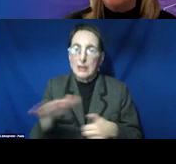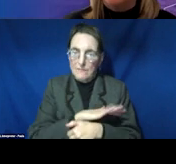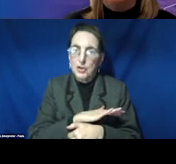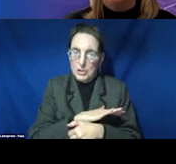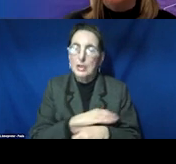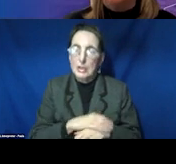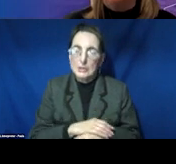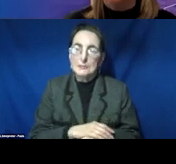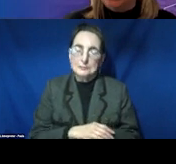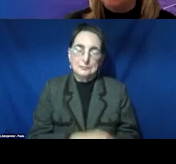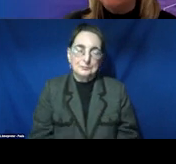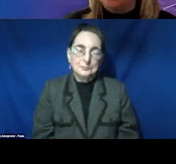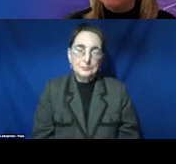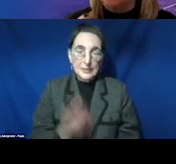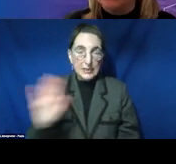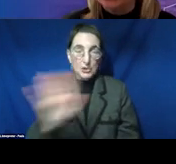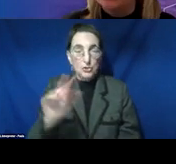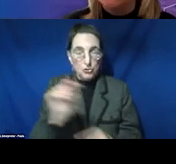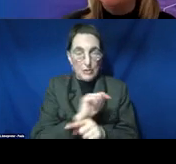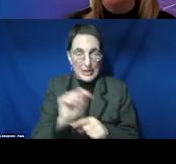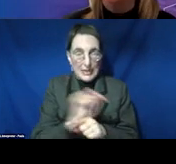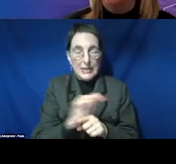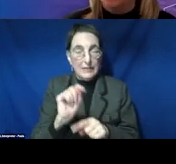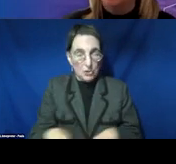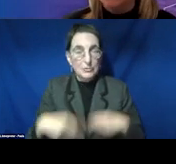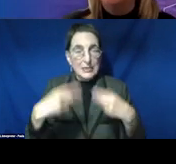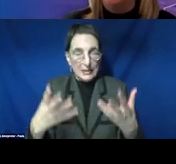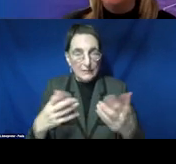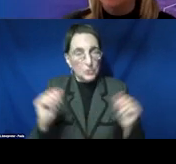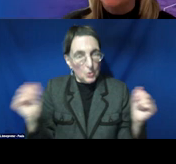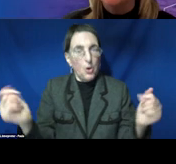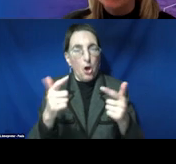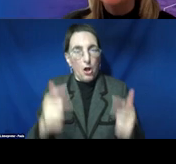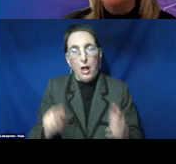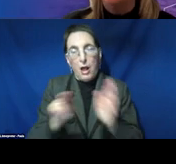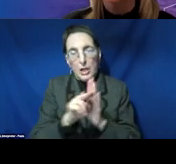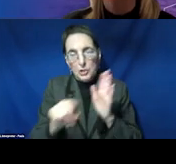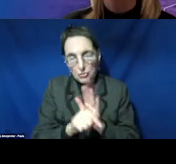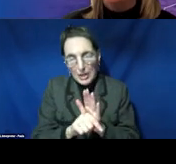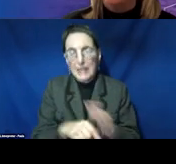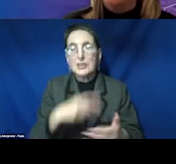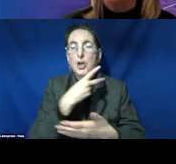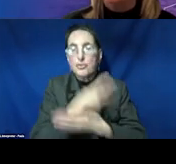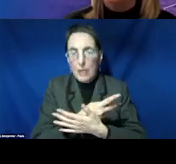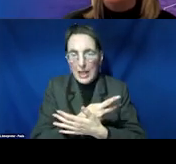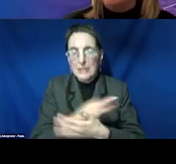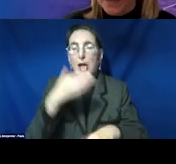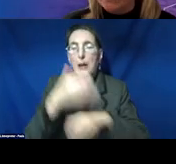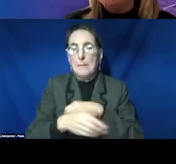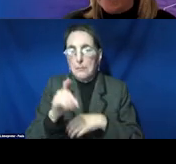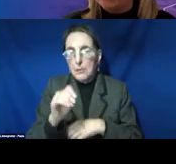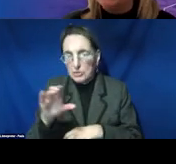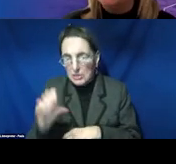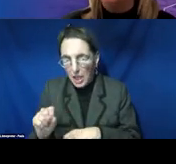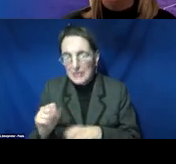in your training arsenal that you give to all undergrads, grads, postdocs, and